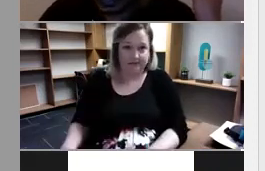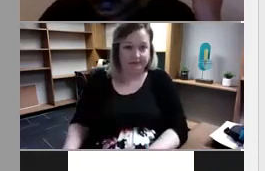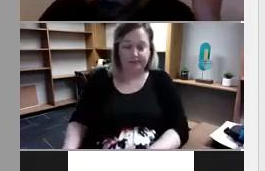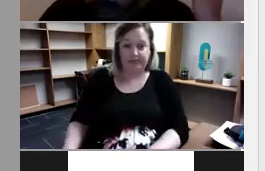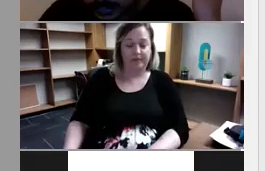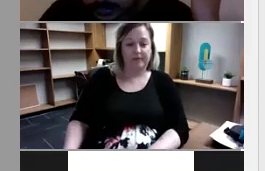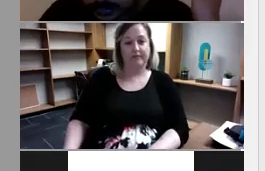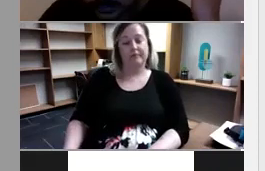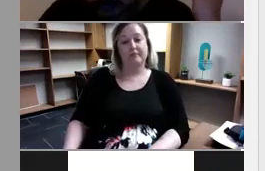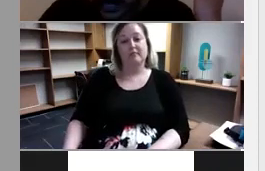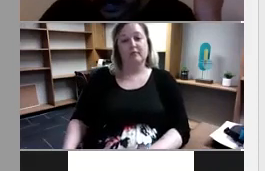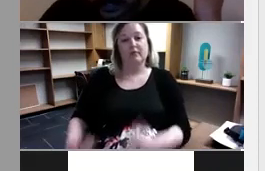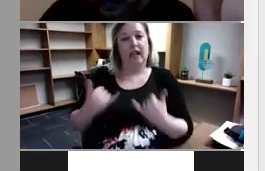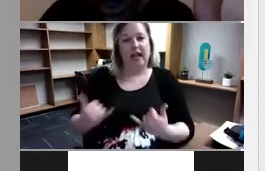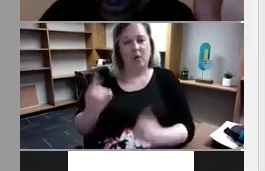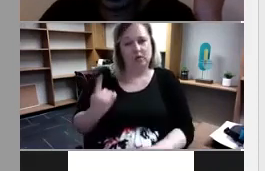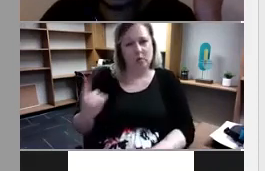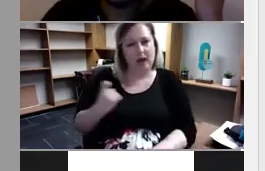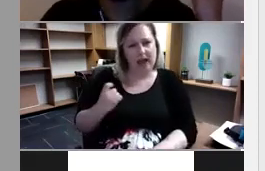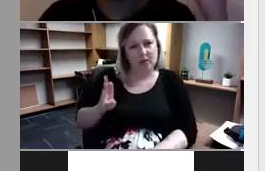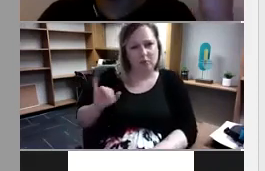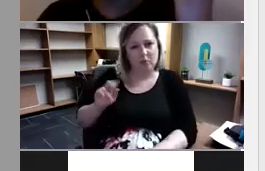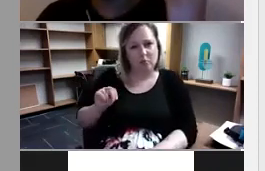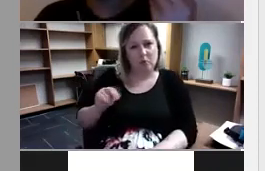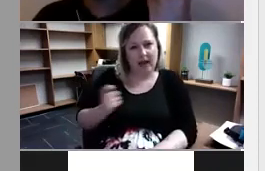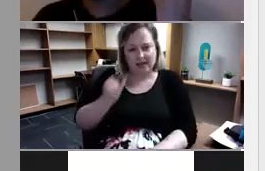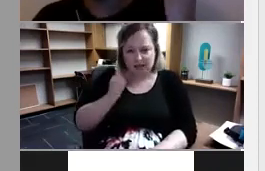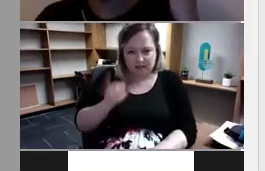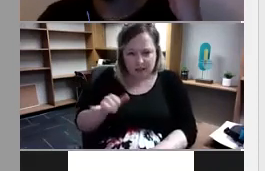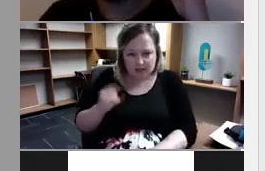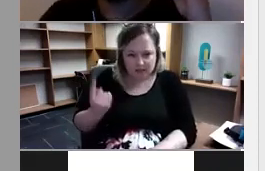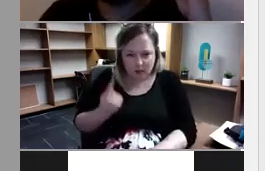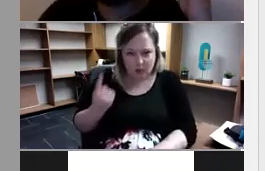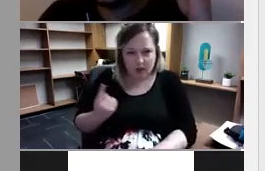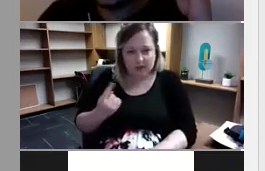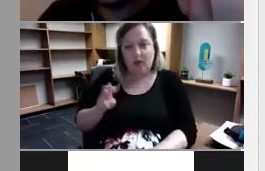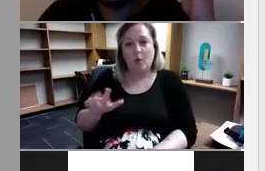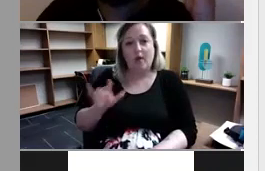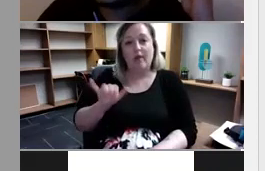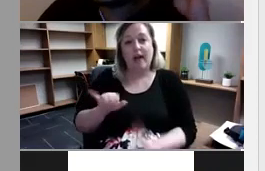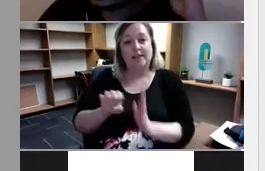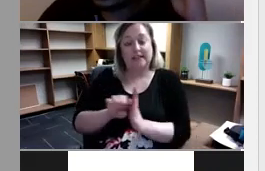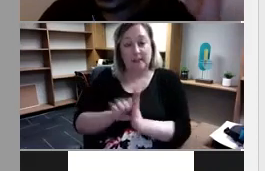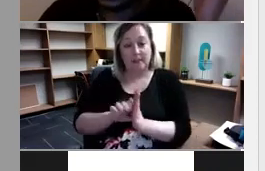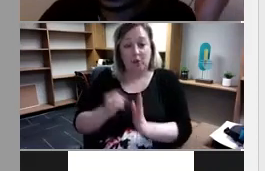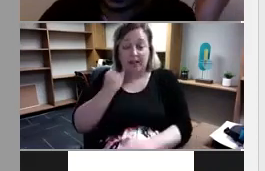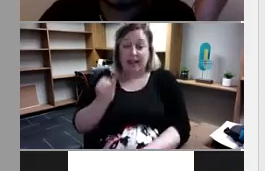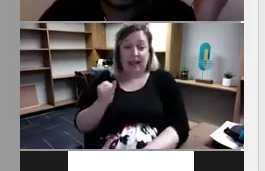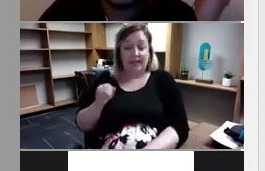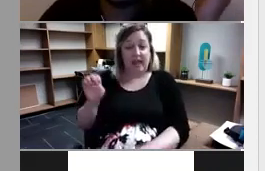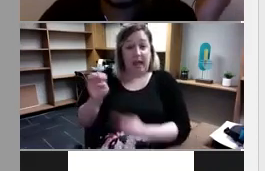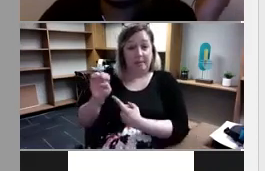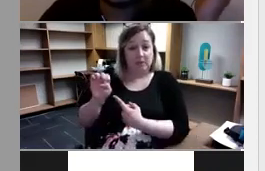Now, I guess somebody asked, yes, Brian asked if this was always an integer. So this is an example where epsilon is not an integer, but it is still greater than